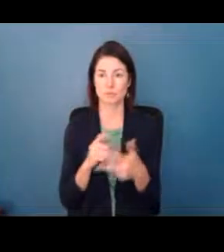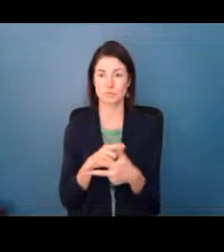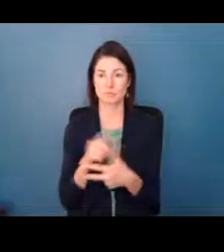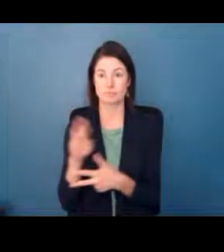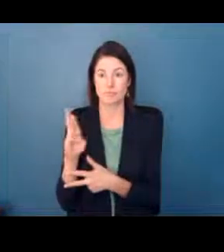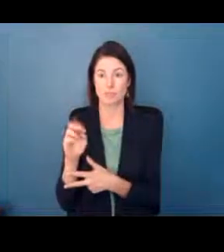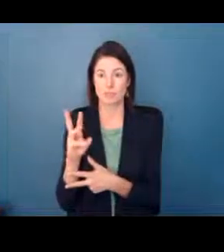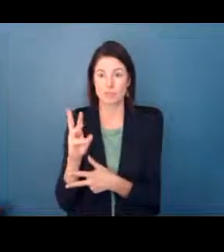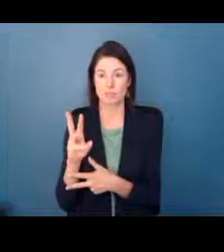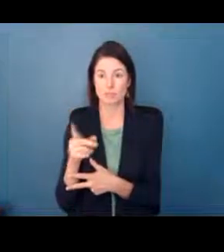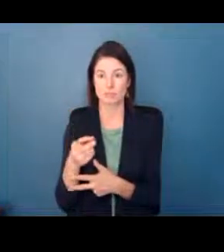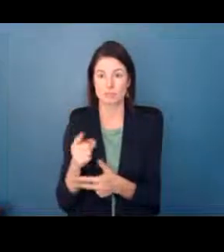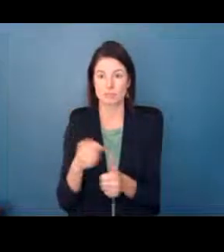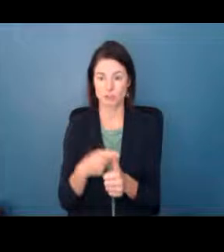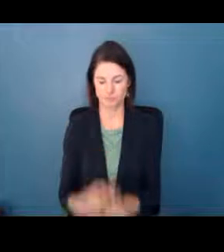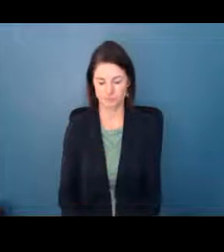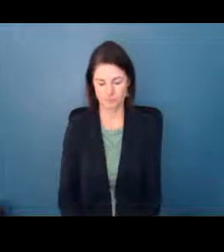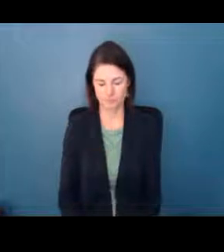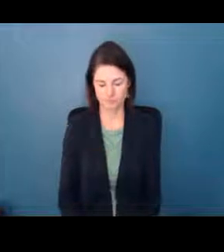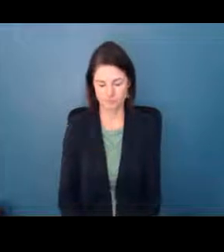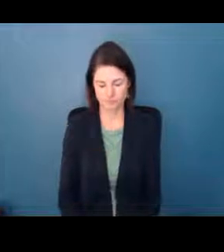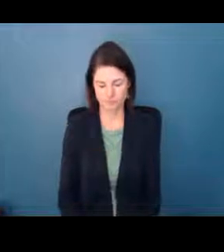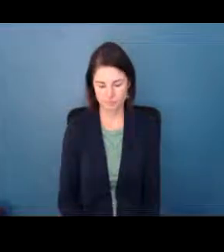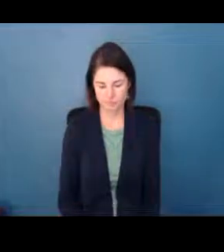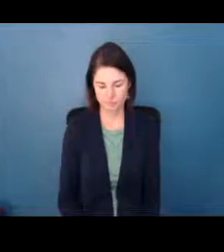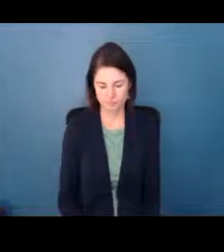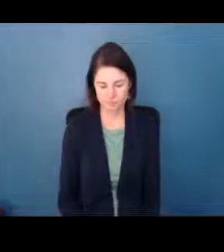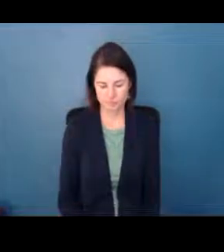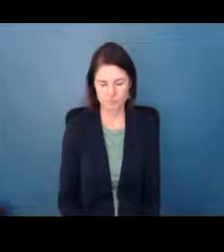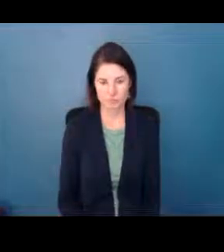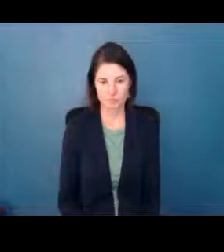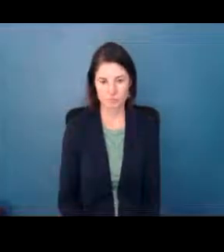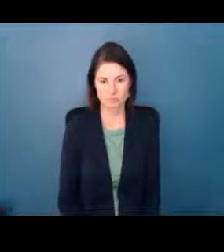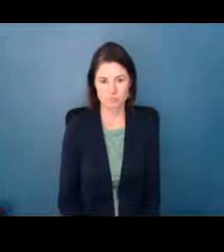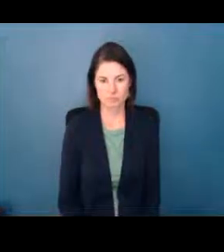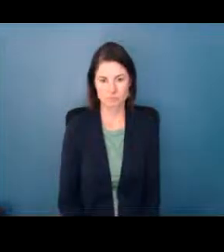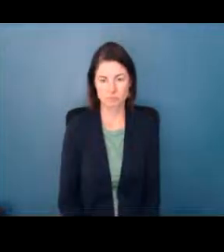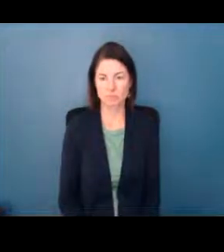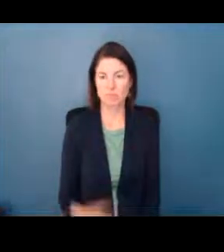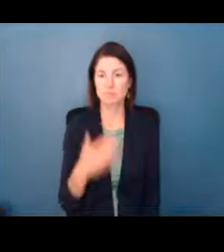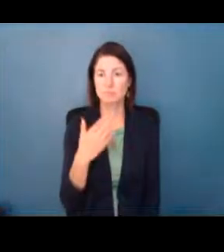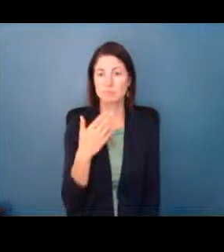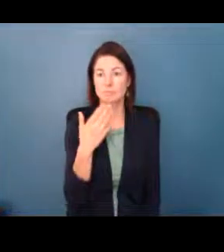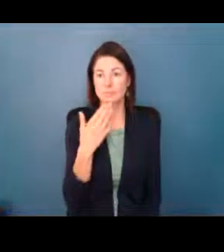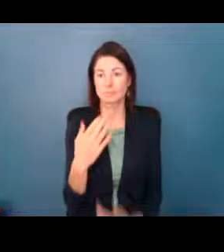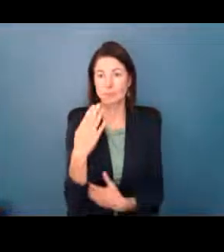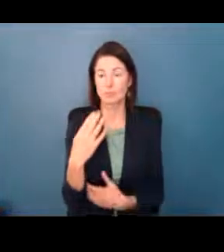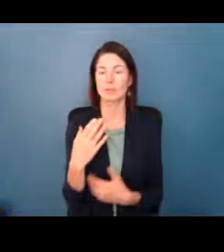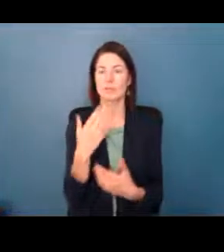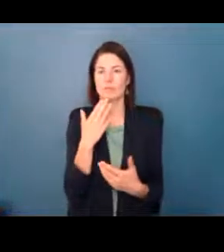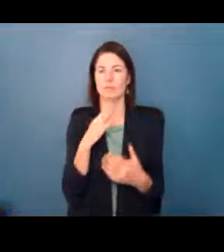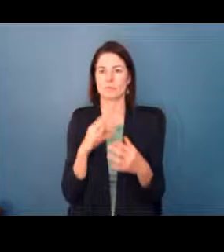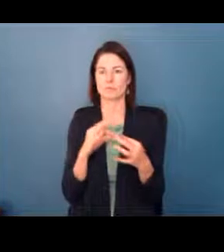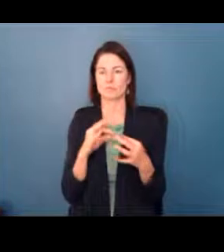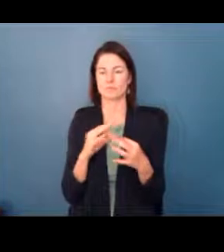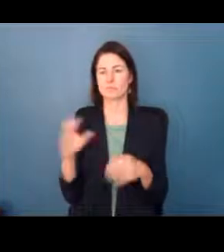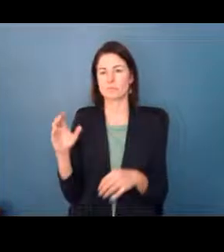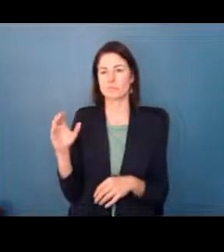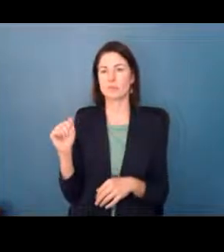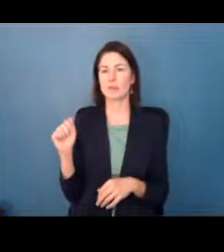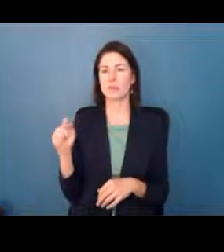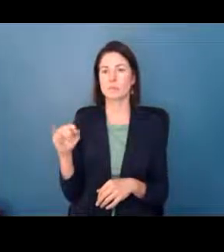with you. Yes, good morning, and thank you for the presentation. A couple things. One of the things under CAPTI metrics